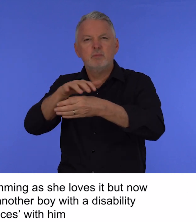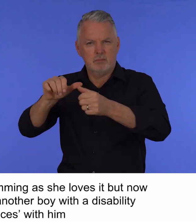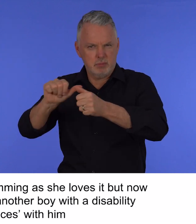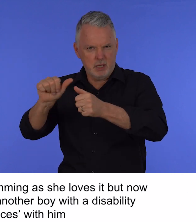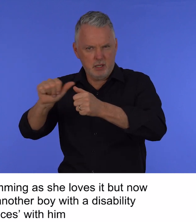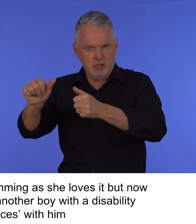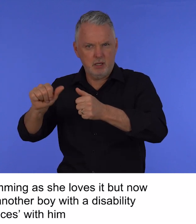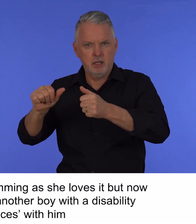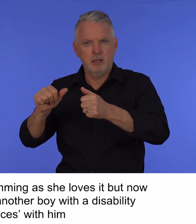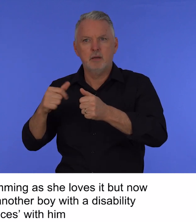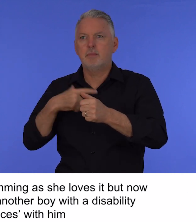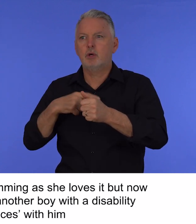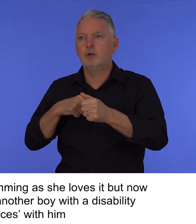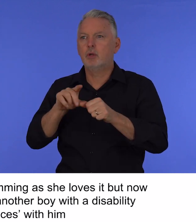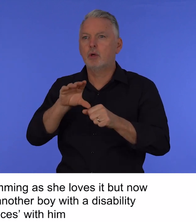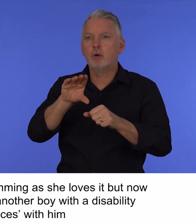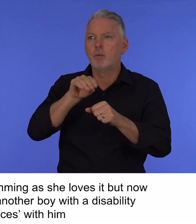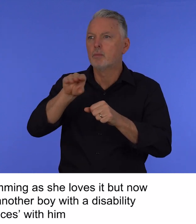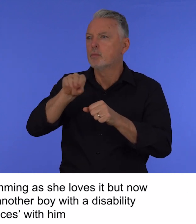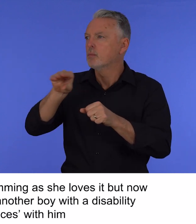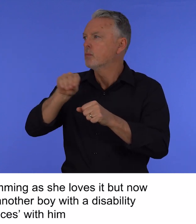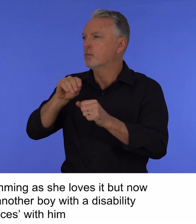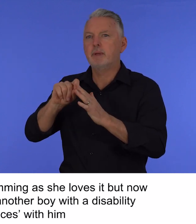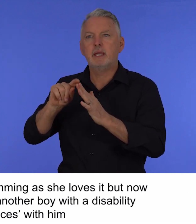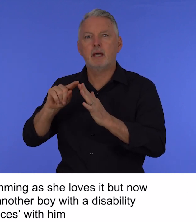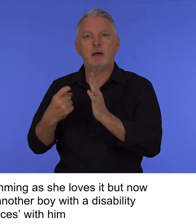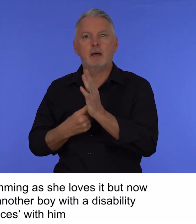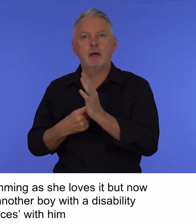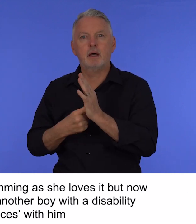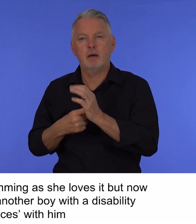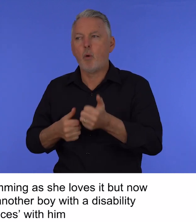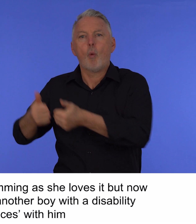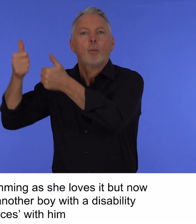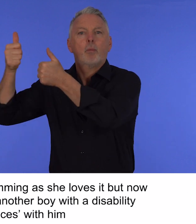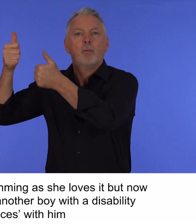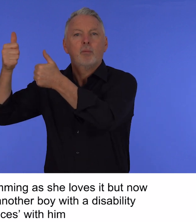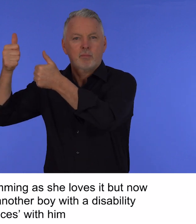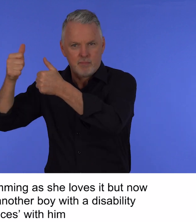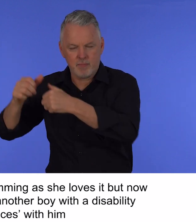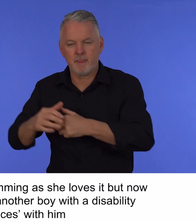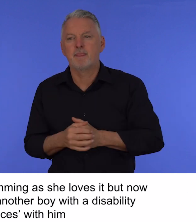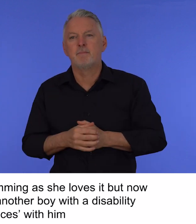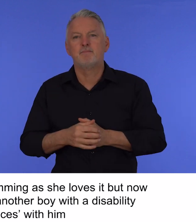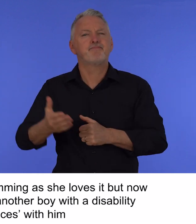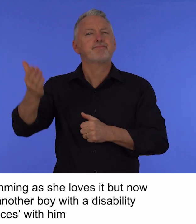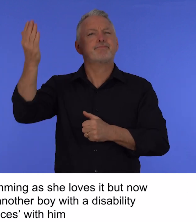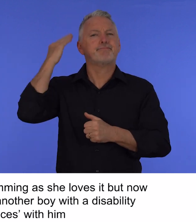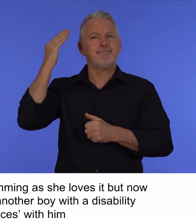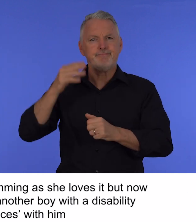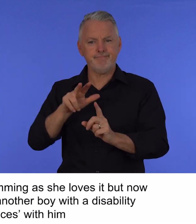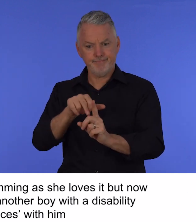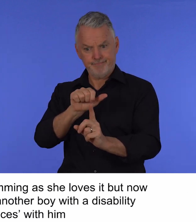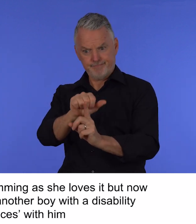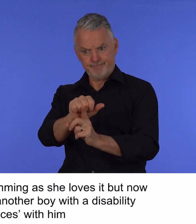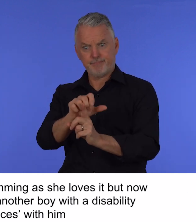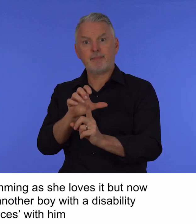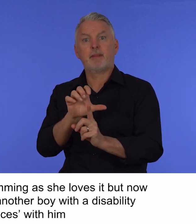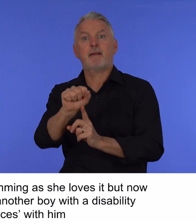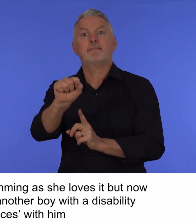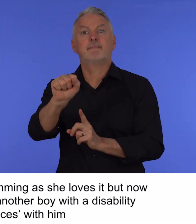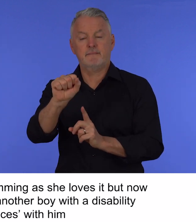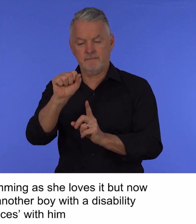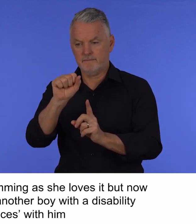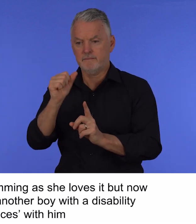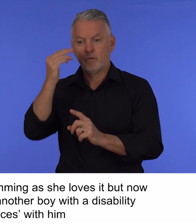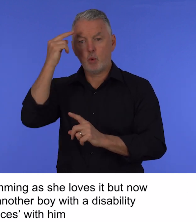actually that she is in a sort of a group setting to some extent, because she definitely learns from copying from her peers. So